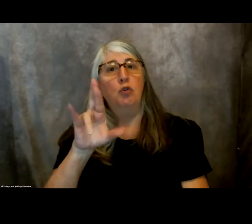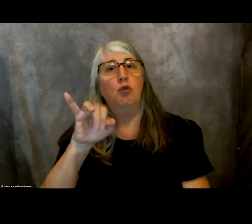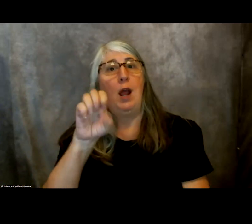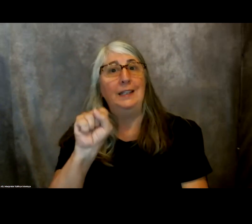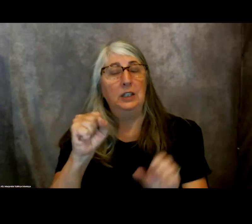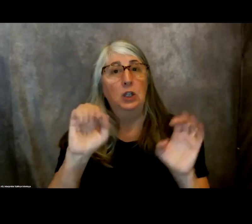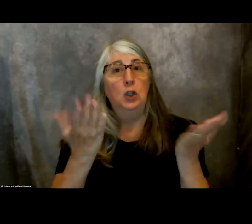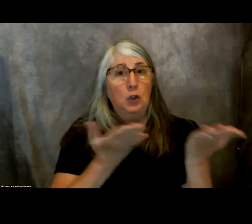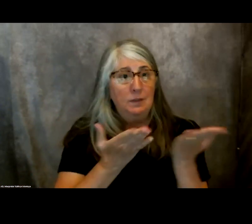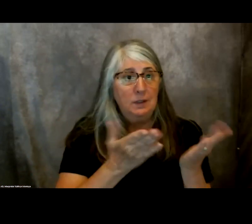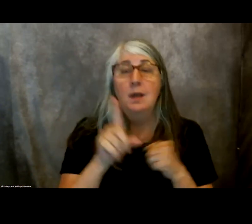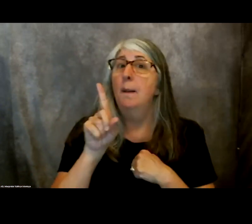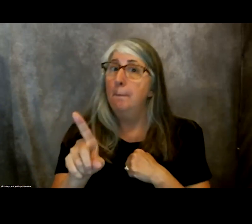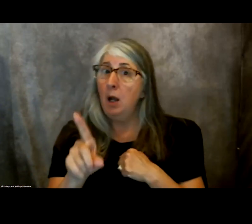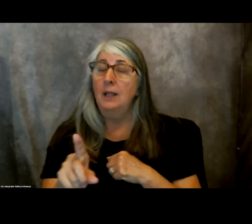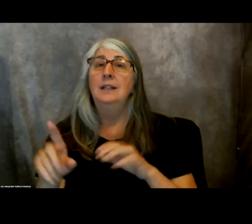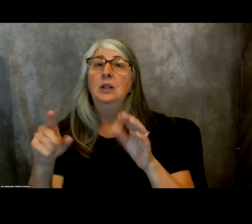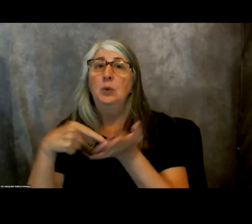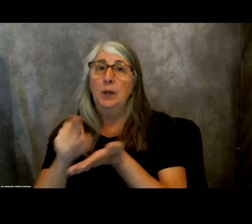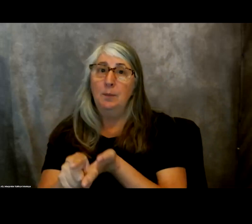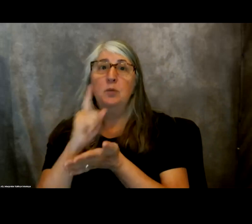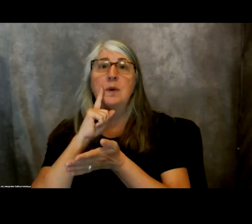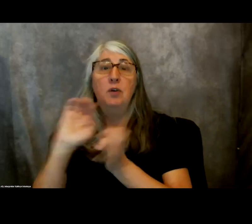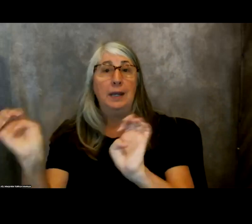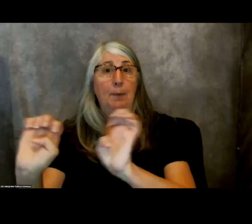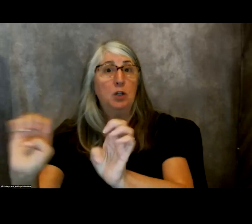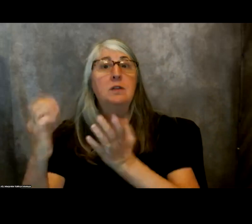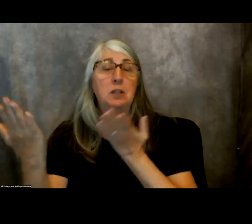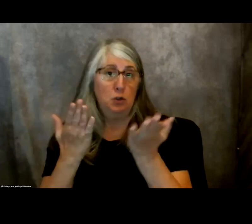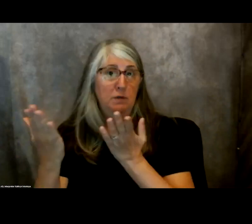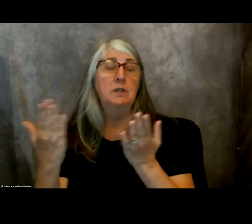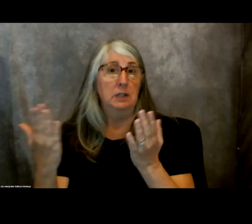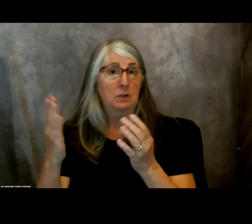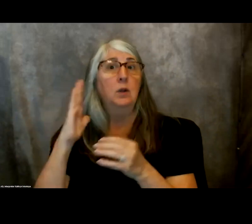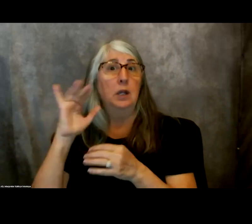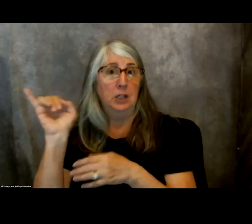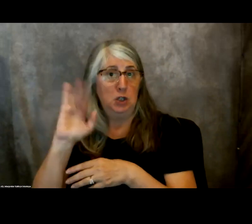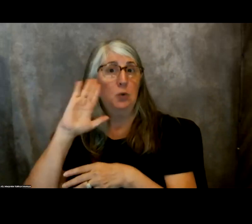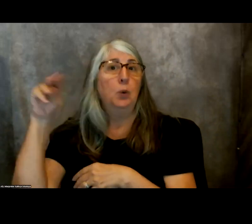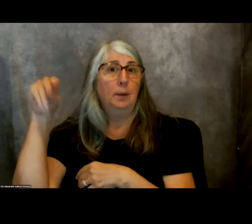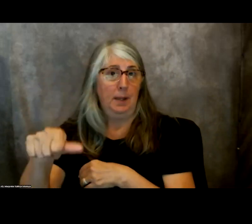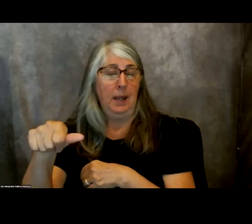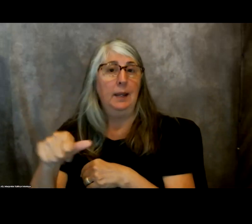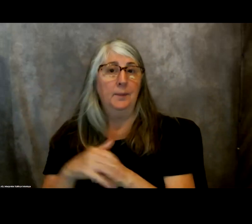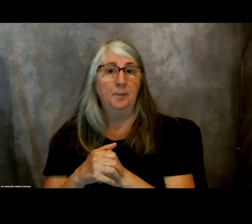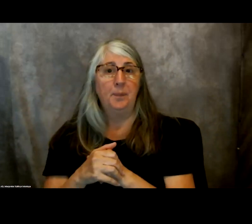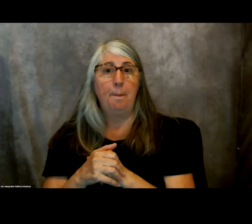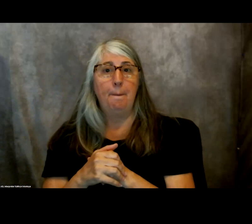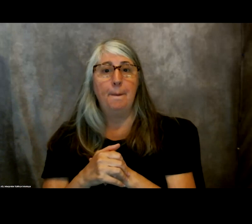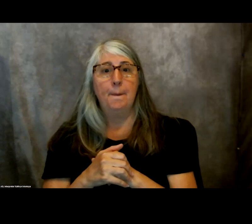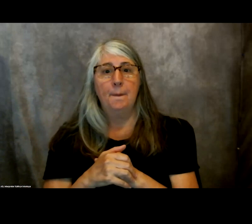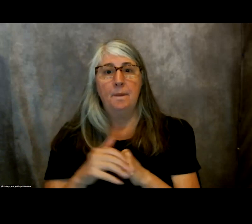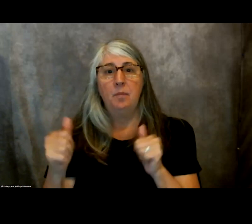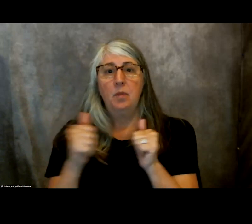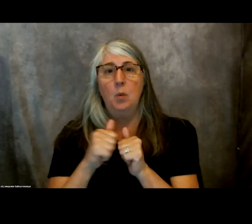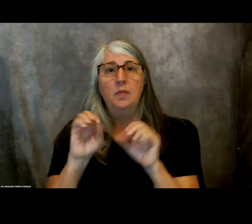are expectations related to reimbursement of emergency healthcare services in place through the No Surprises Act